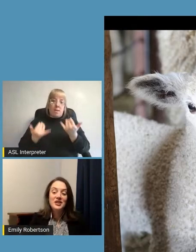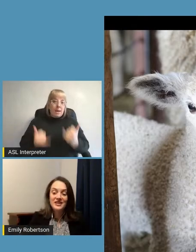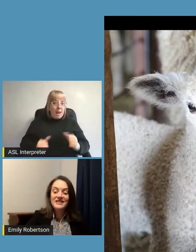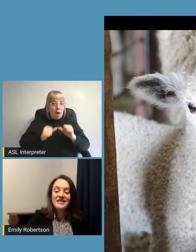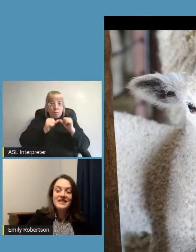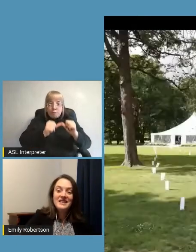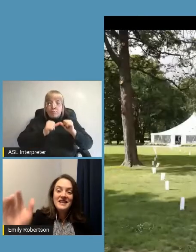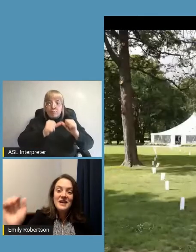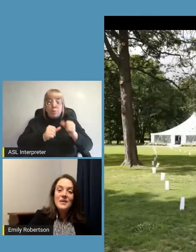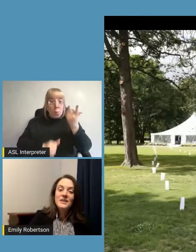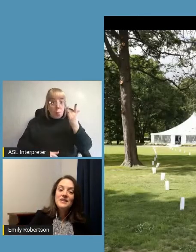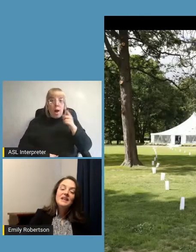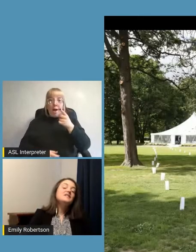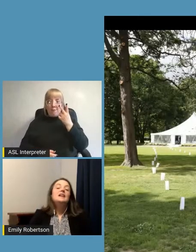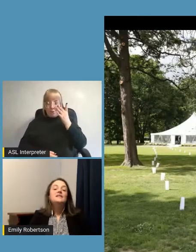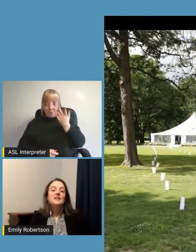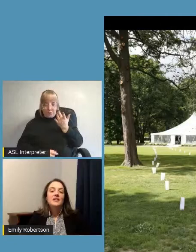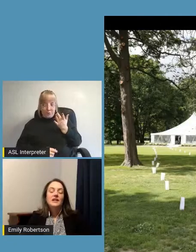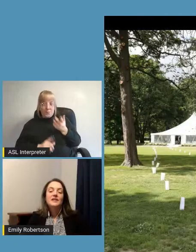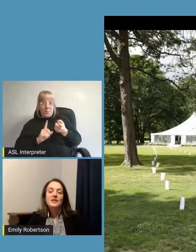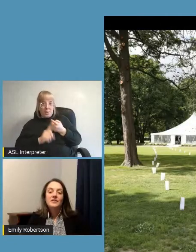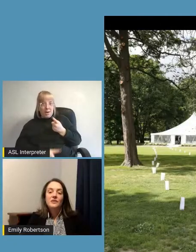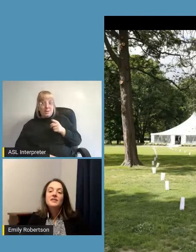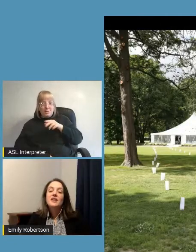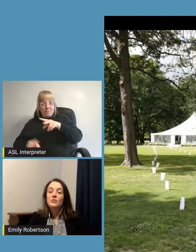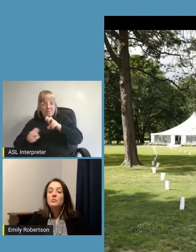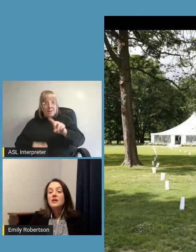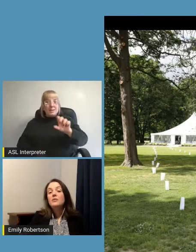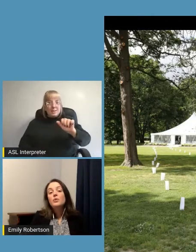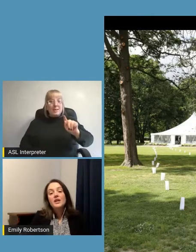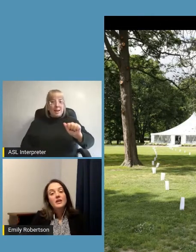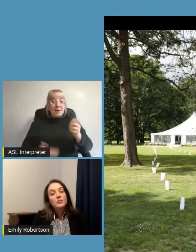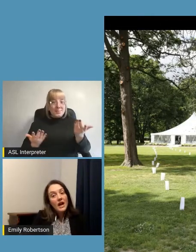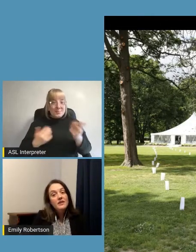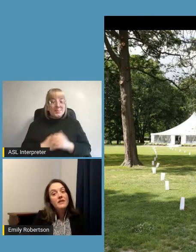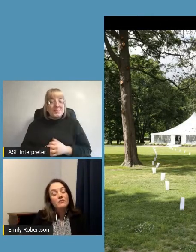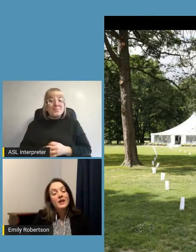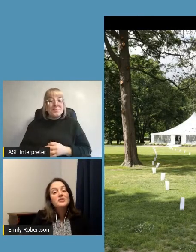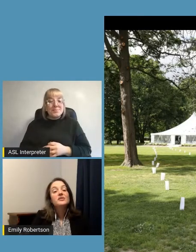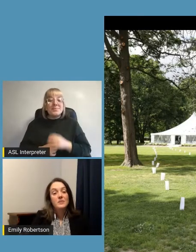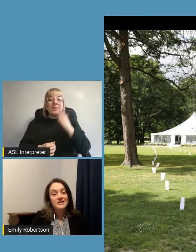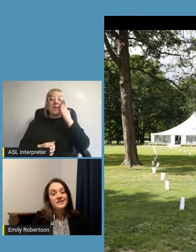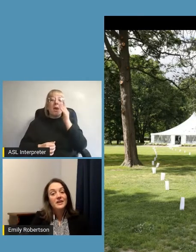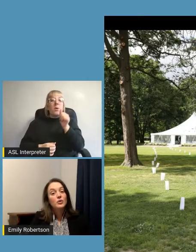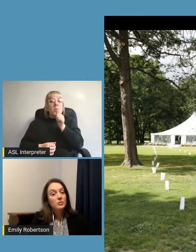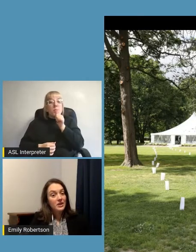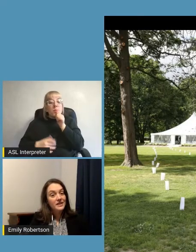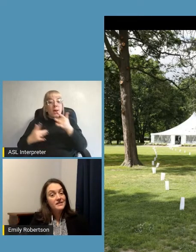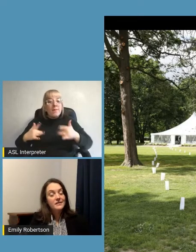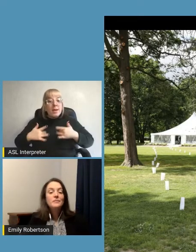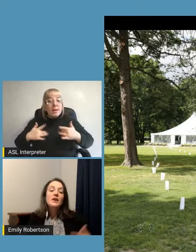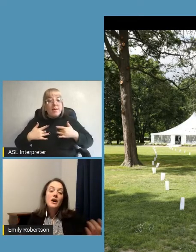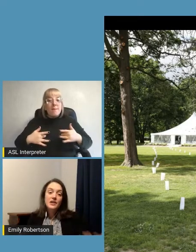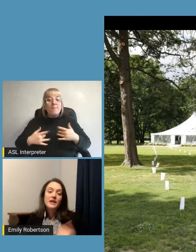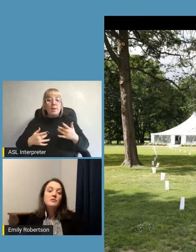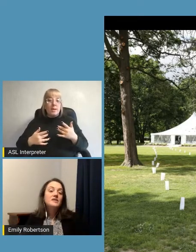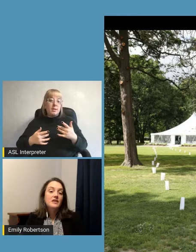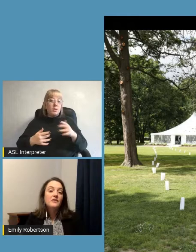each year. The next case study I'd like to focus on would be within the private event rentals business at Goreplace. On the left, we see